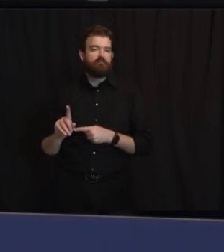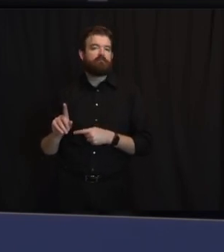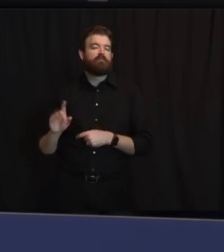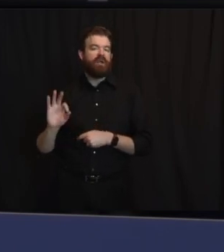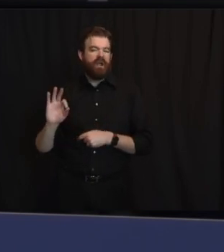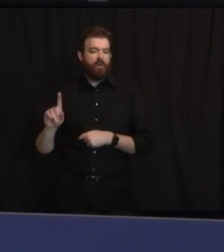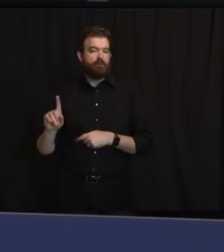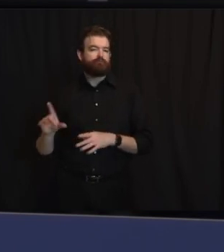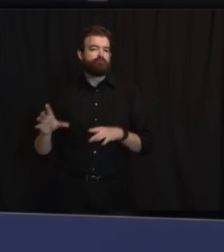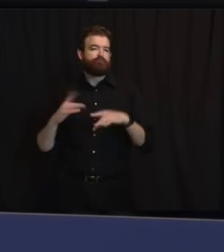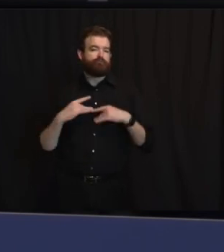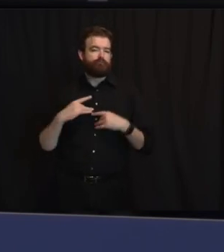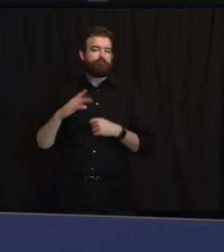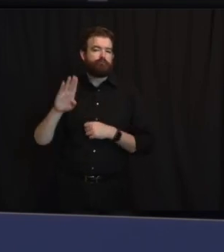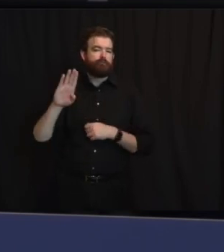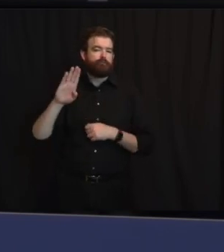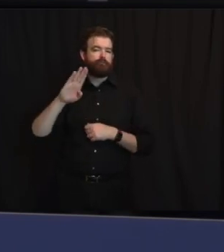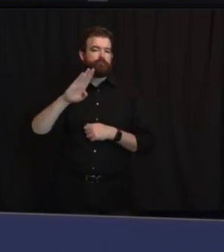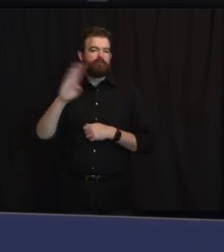African,